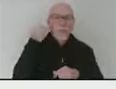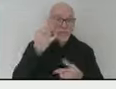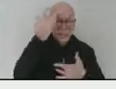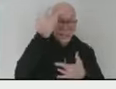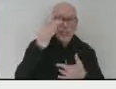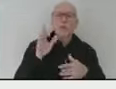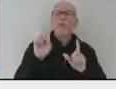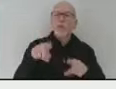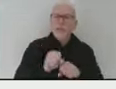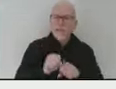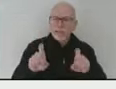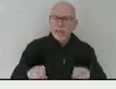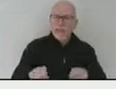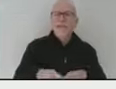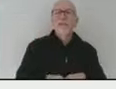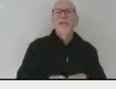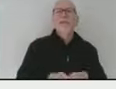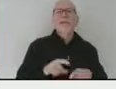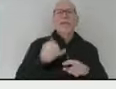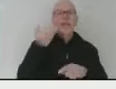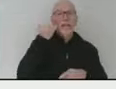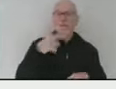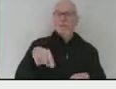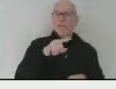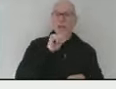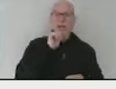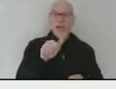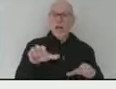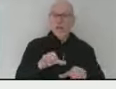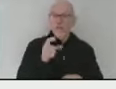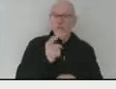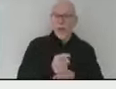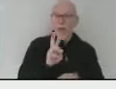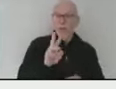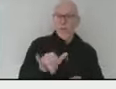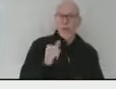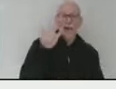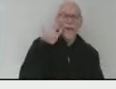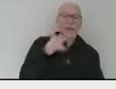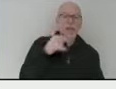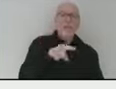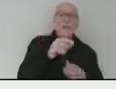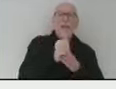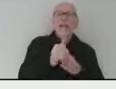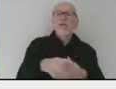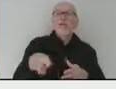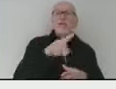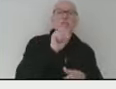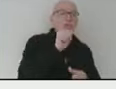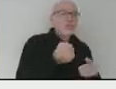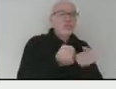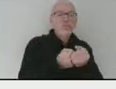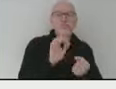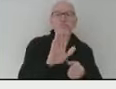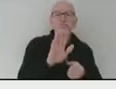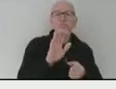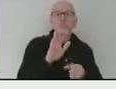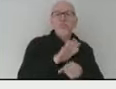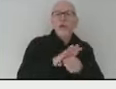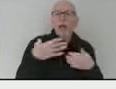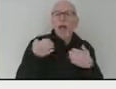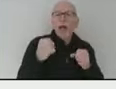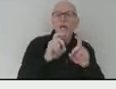tested. But if we do not have Hoosiers doing the right things, if we do not have local leaders partnering with their local public health departments and